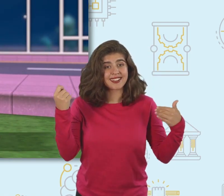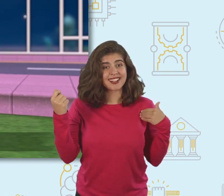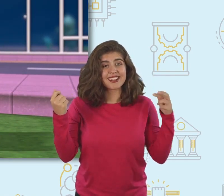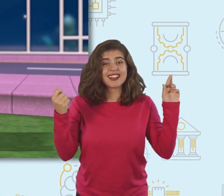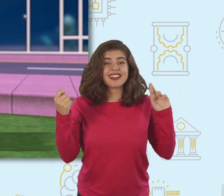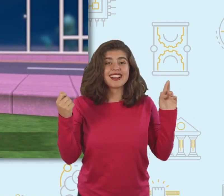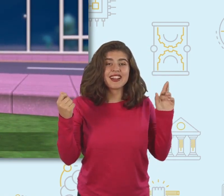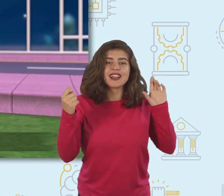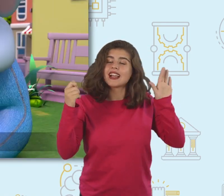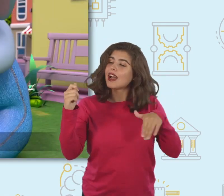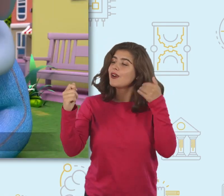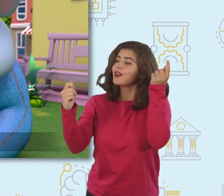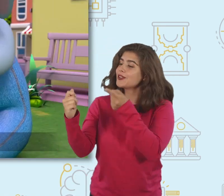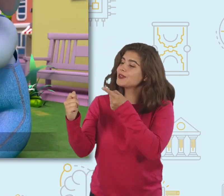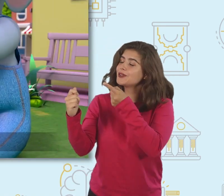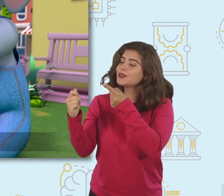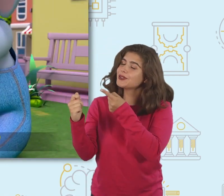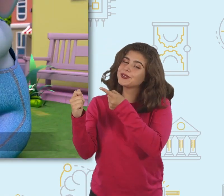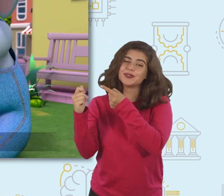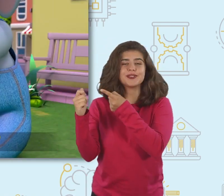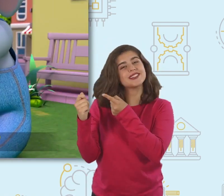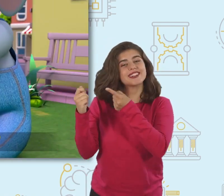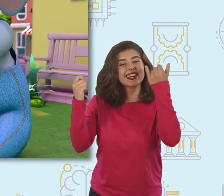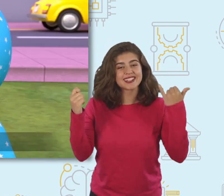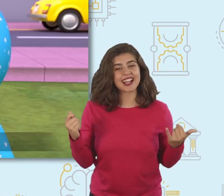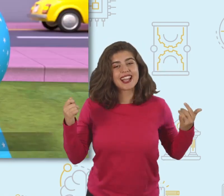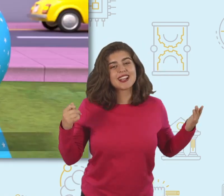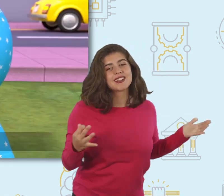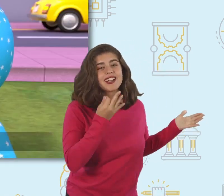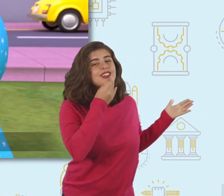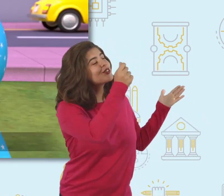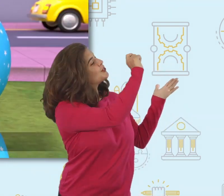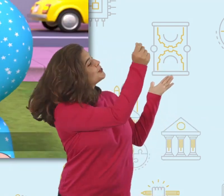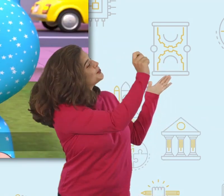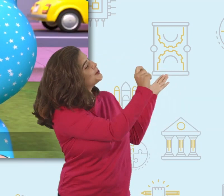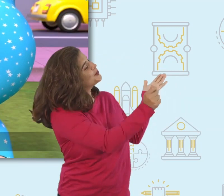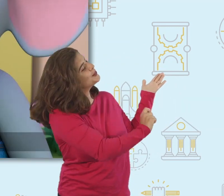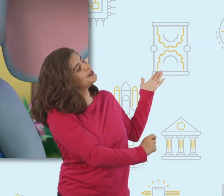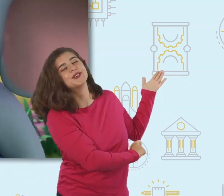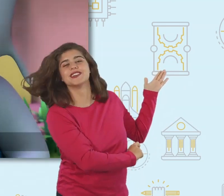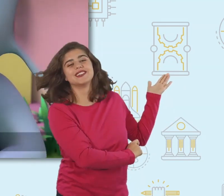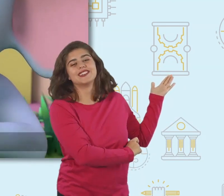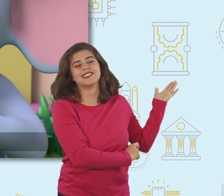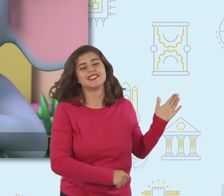I am, how do you do? I will color